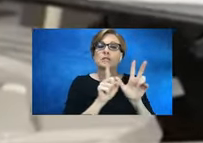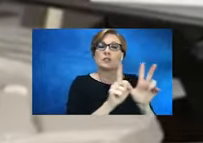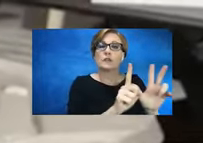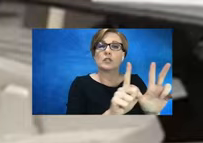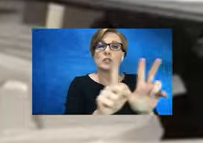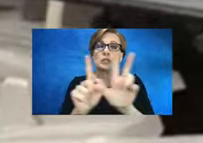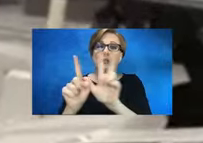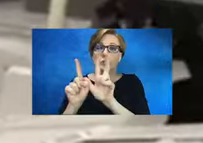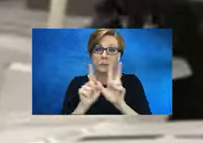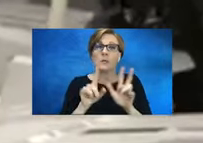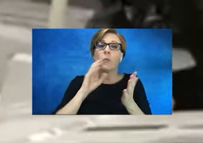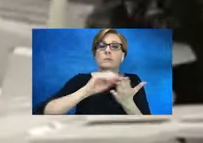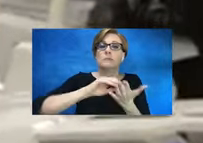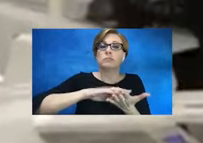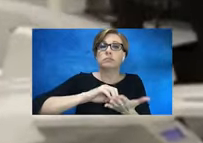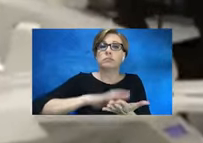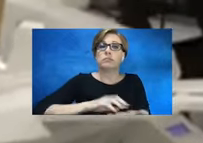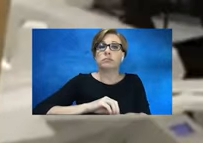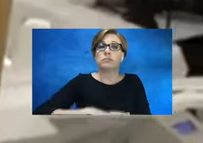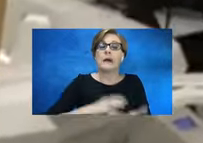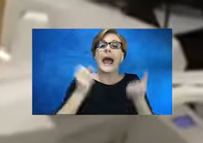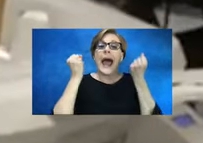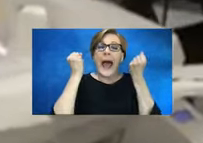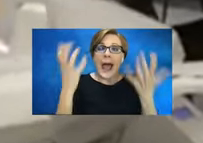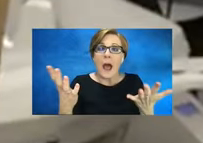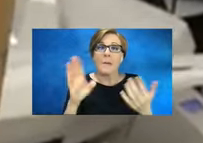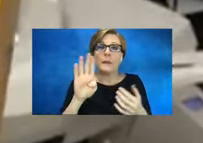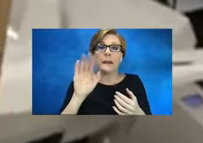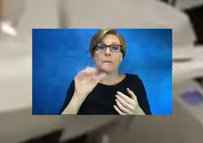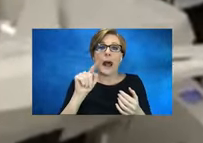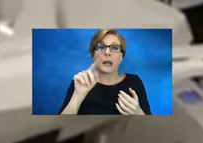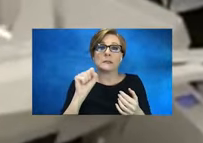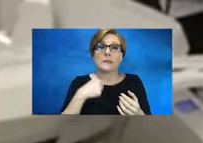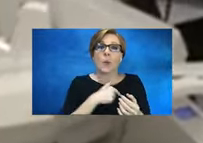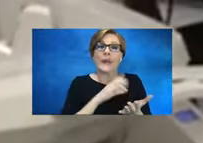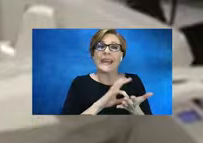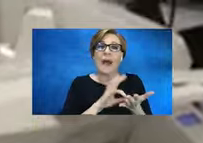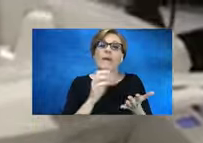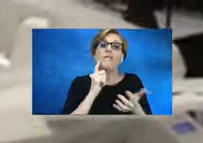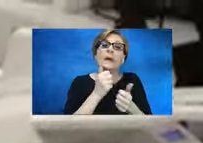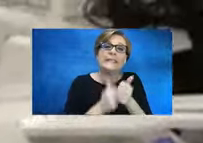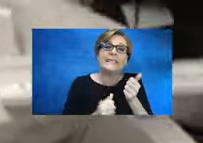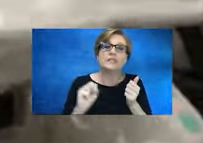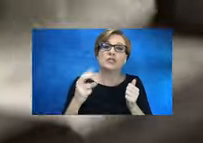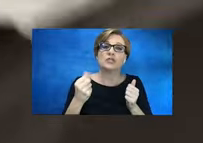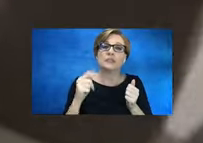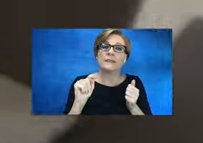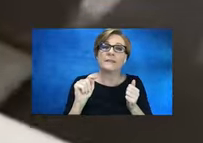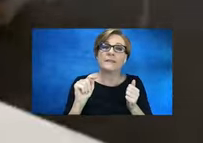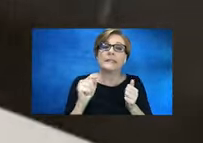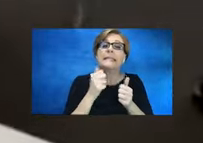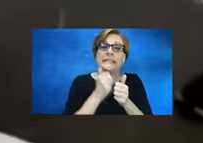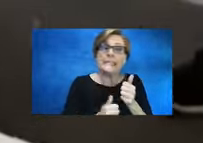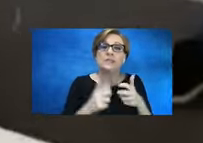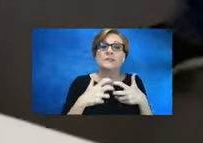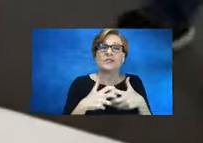many ballots we tabulated on each of the tabulators for each shift. And then they would go through and using their calculators, right? Blue